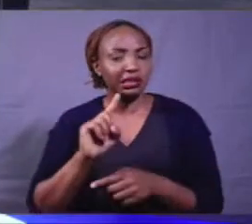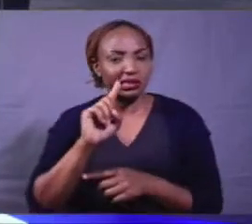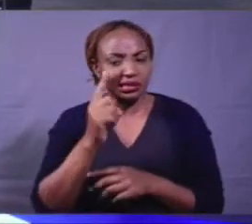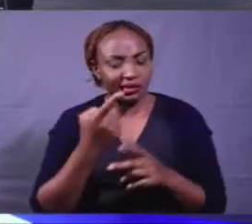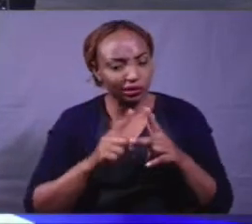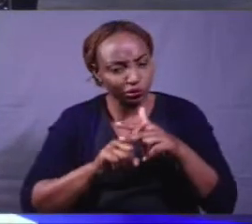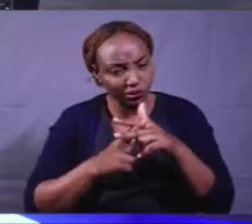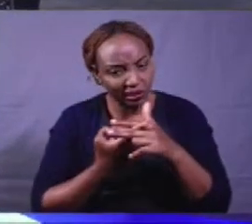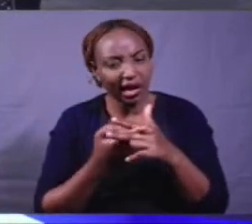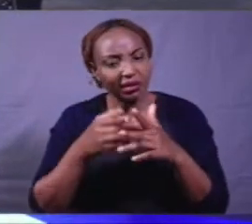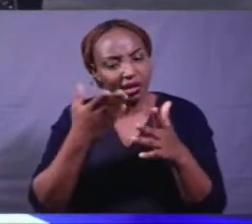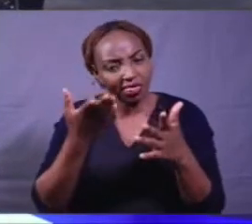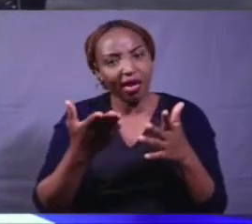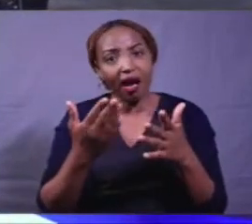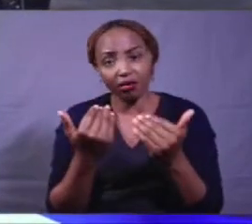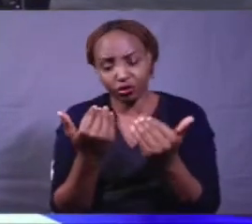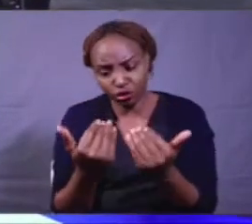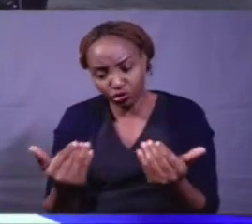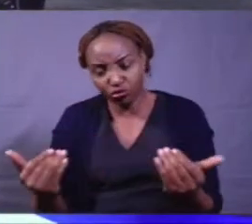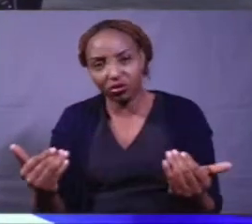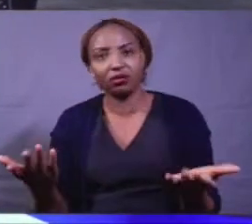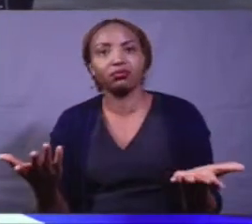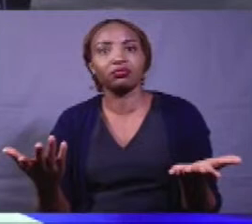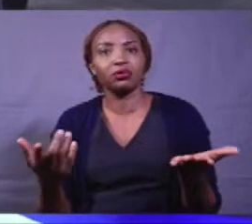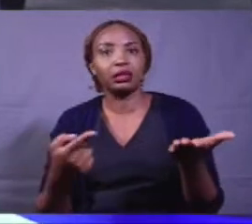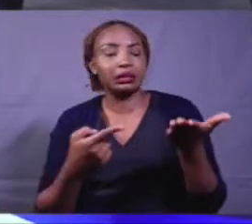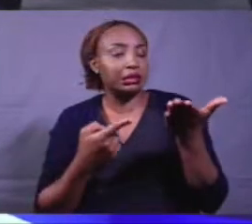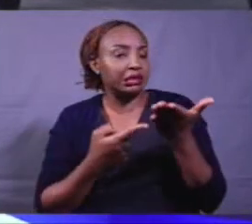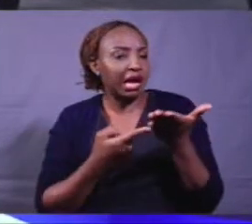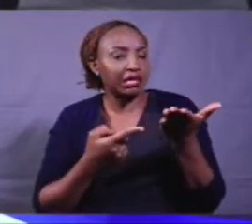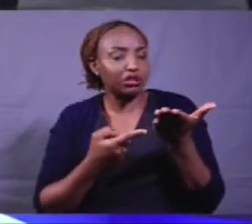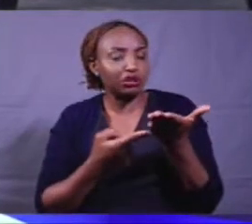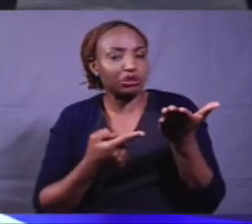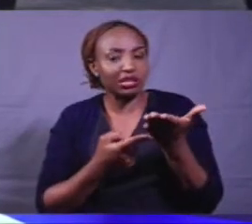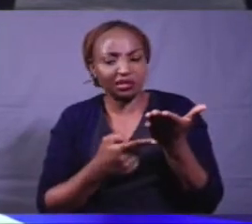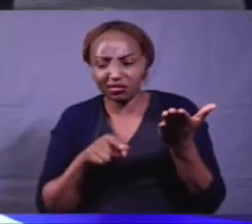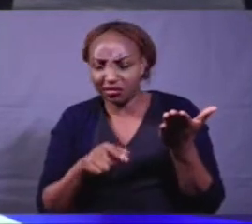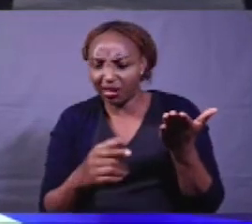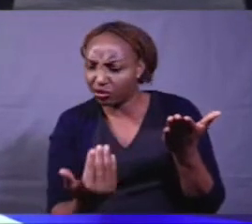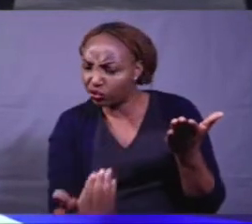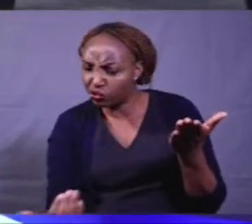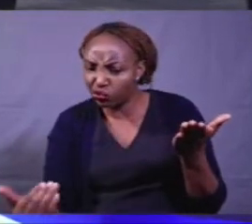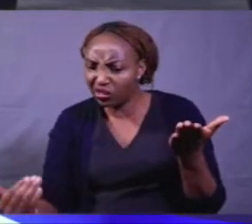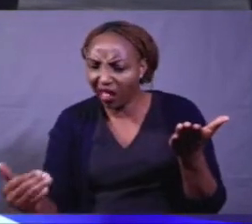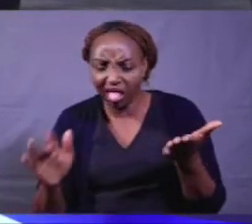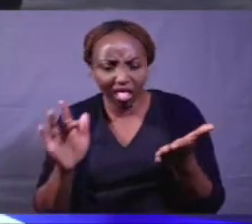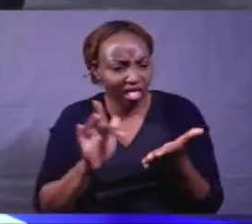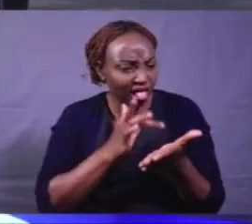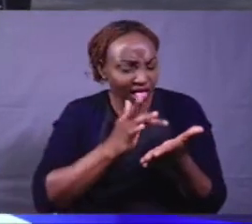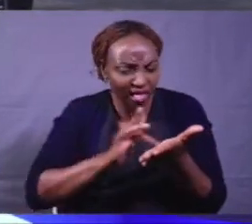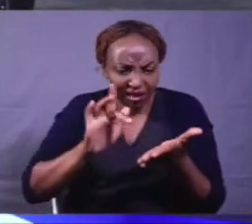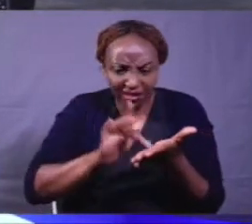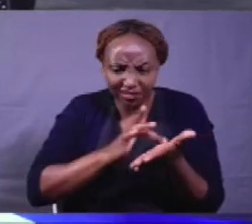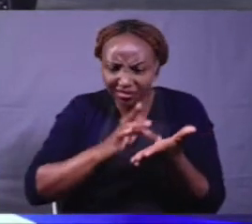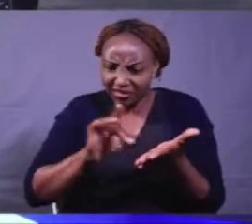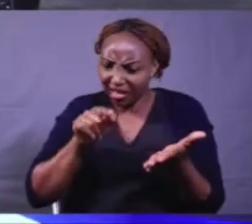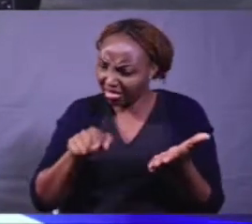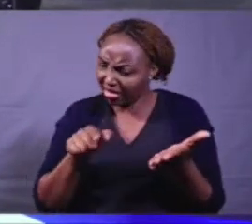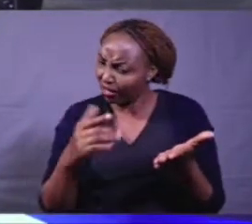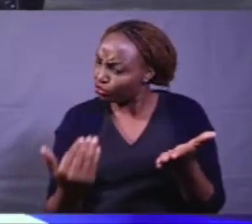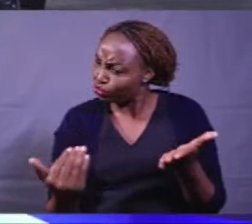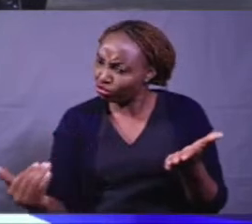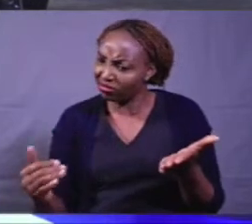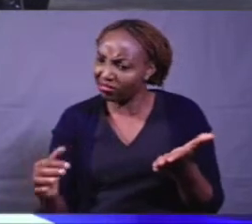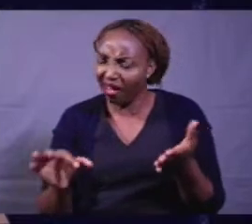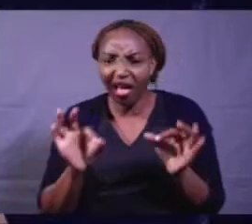the tech-savvy children. They are able to do so many things on their phones that they are actually better than us. Yeah, they